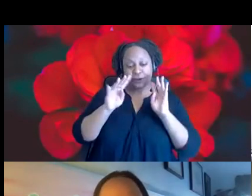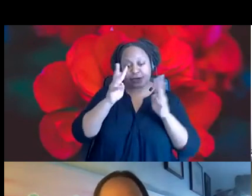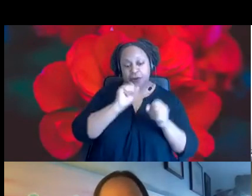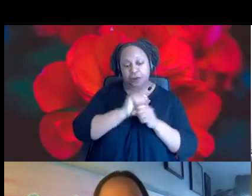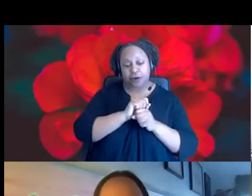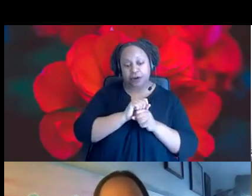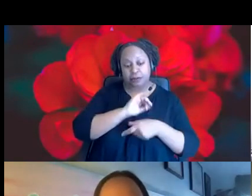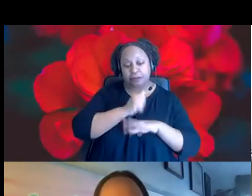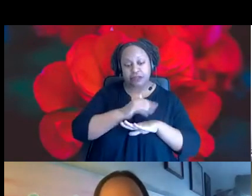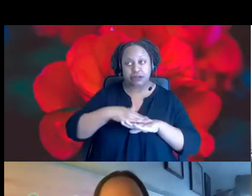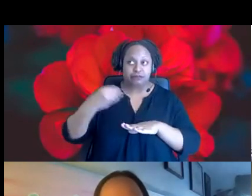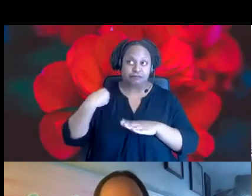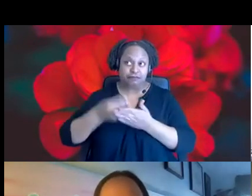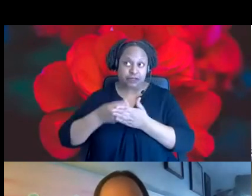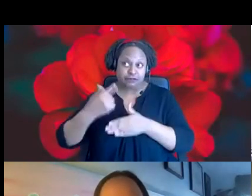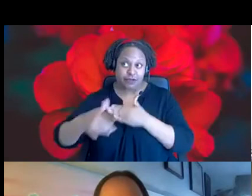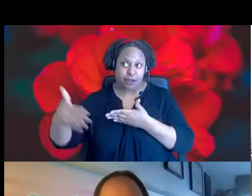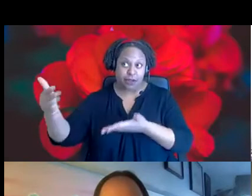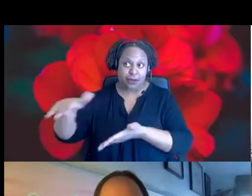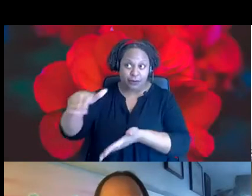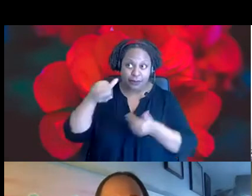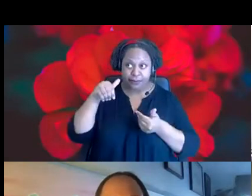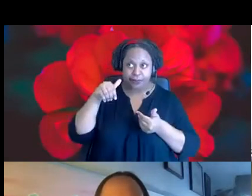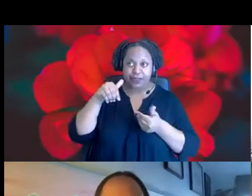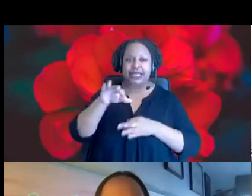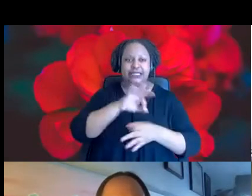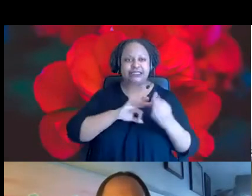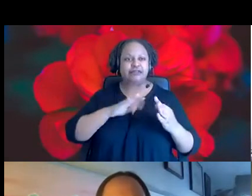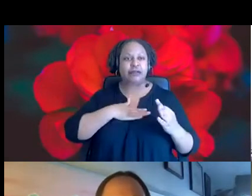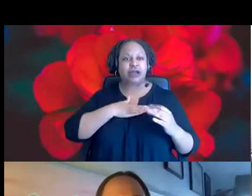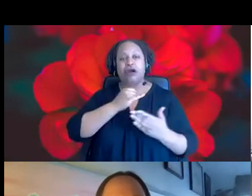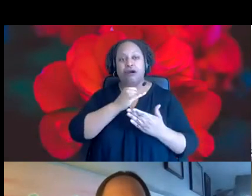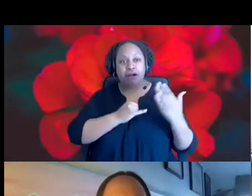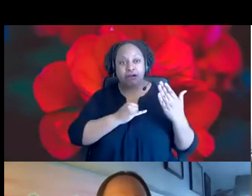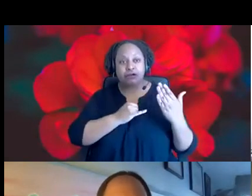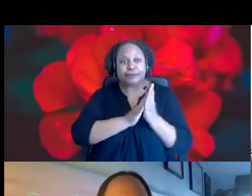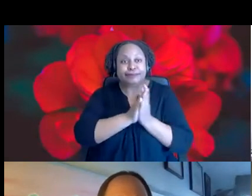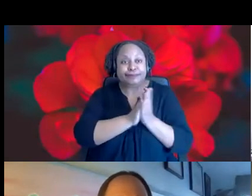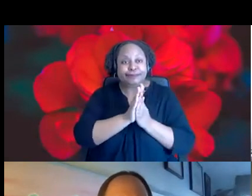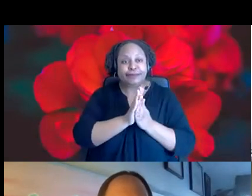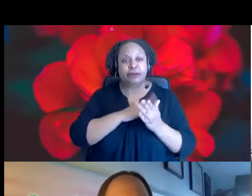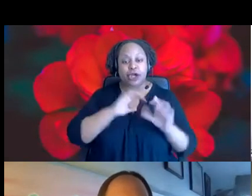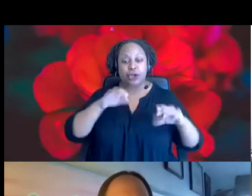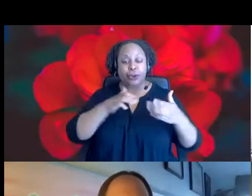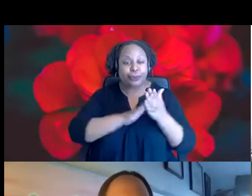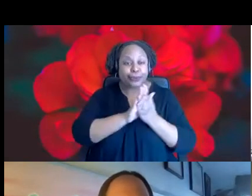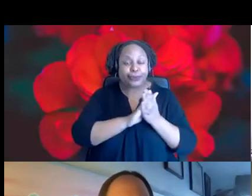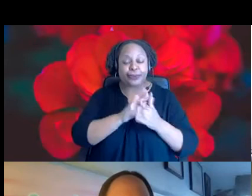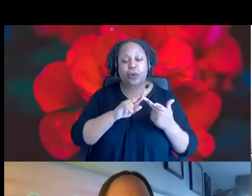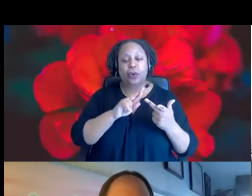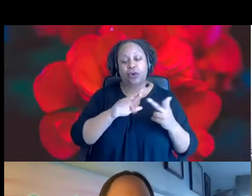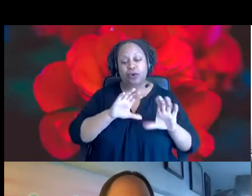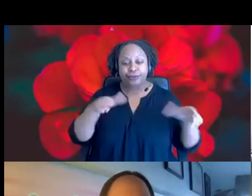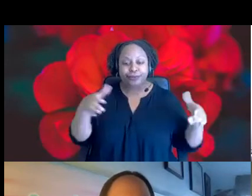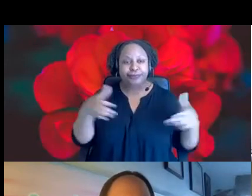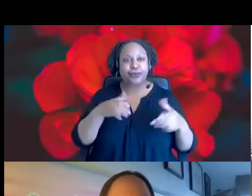you're actually pursuing as an artist or your collective is or your organization is, because you're just trying to, as Daniel said so